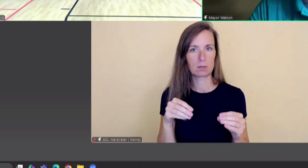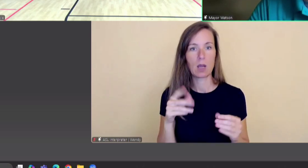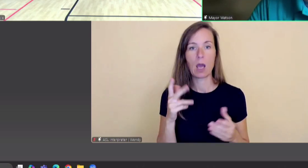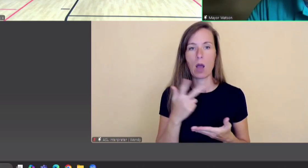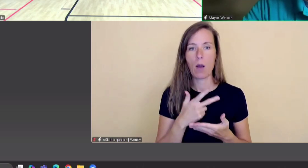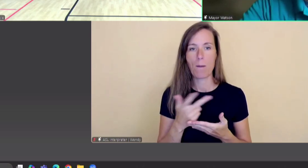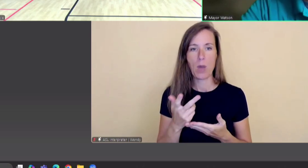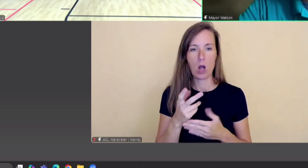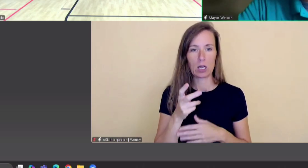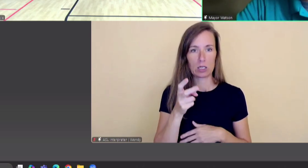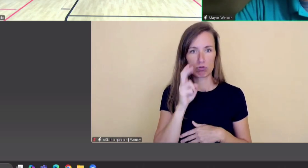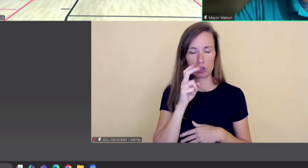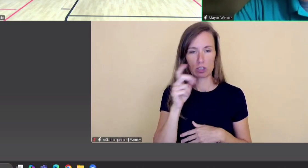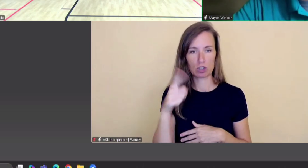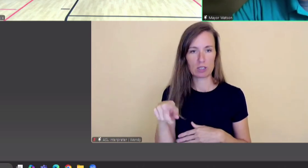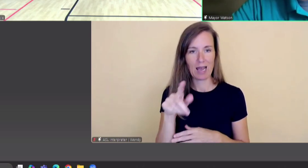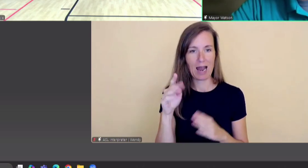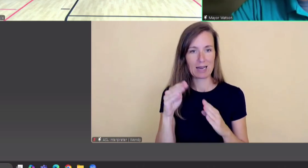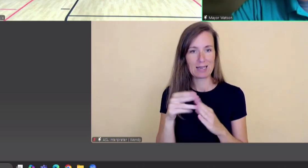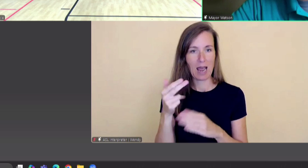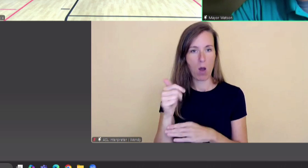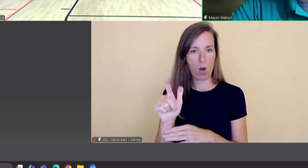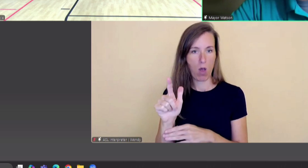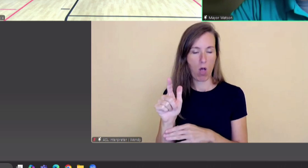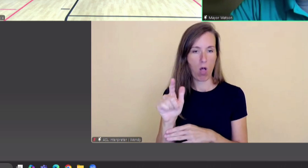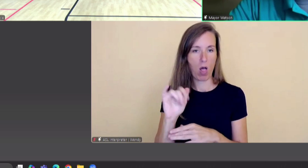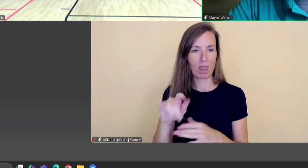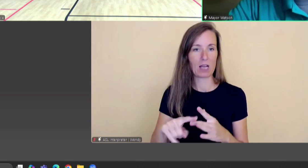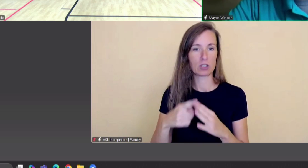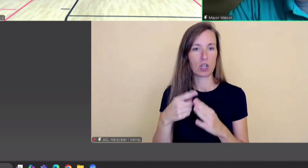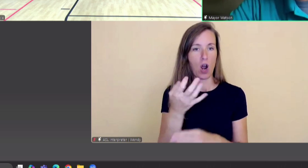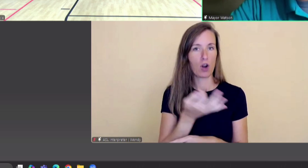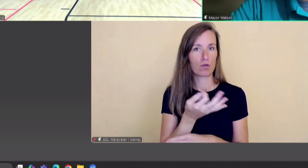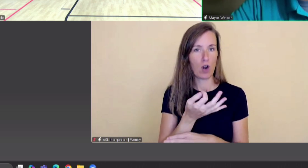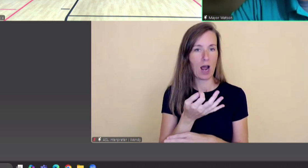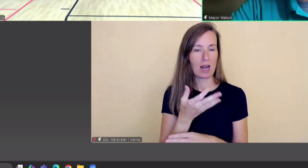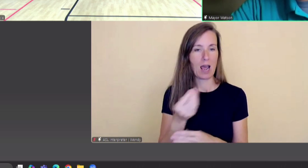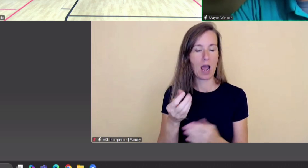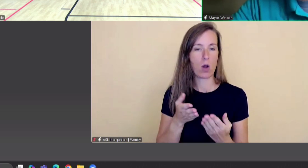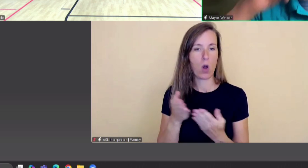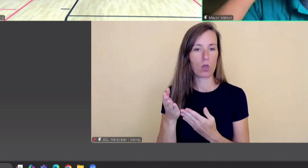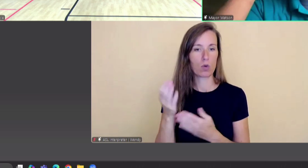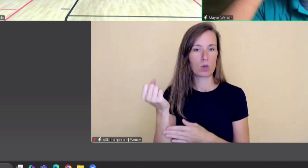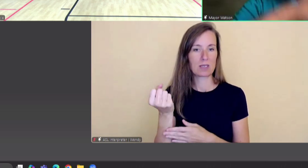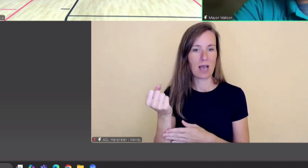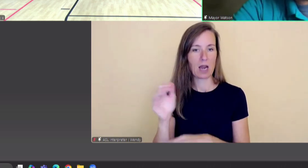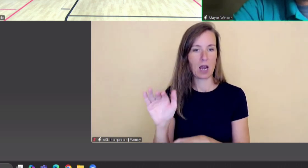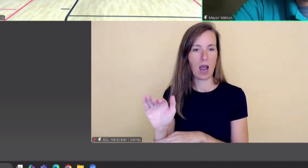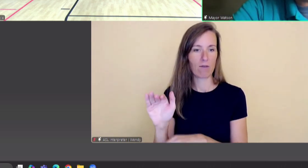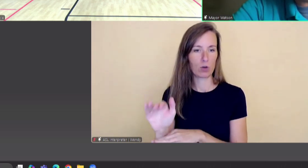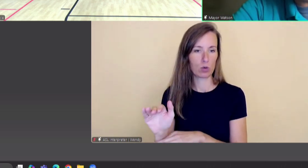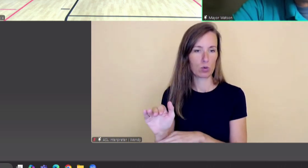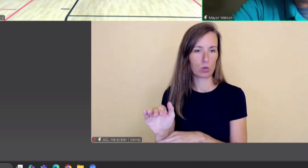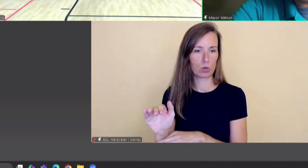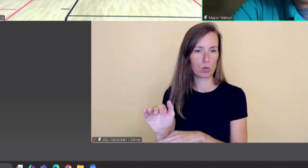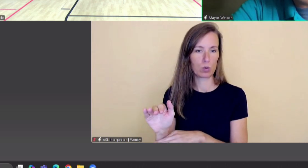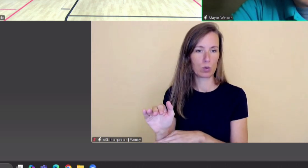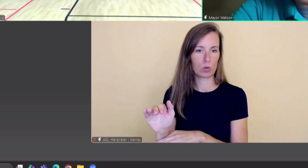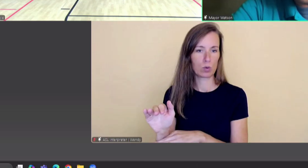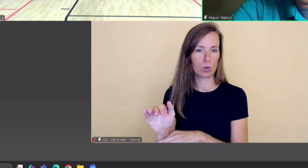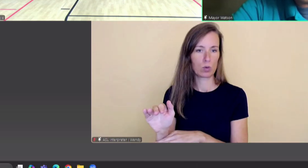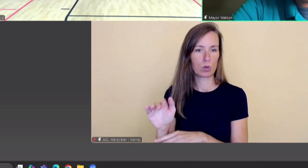restrictions at Town Hall that kick in on Friday and go through until Saturday afternoon in order to facilitate the